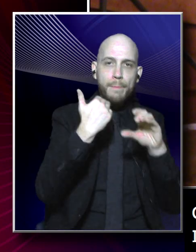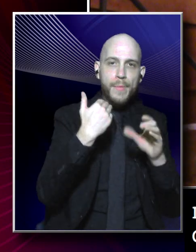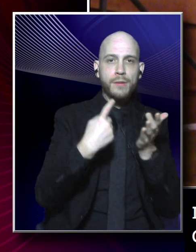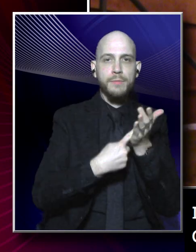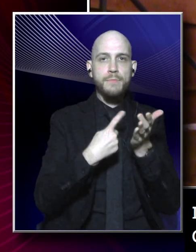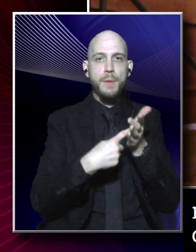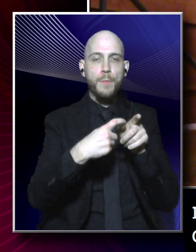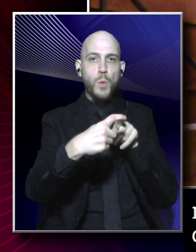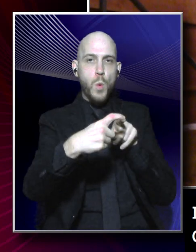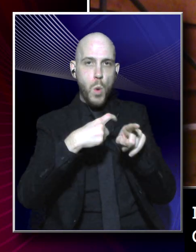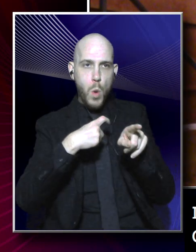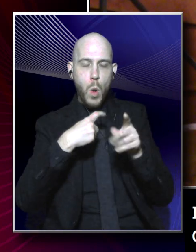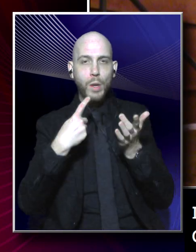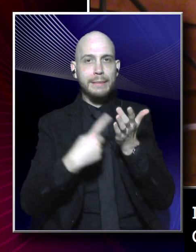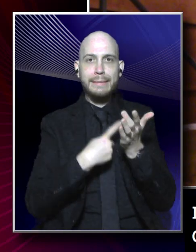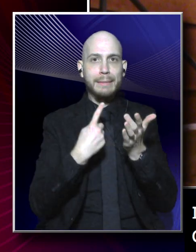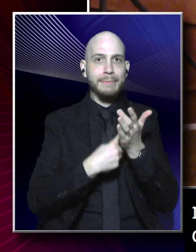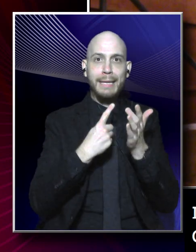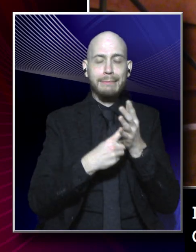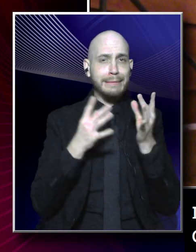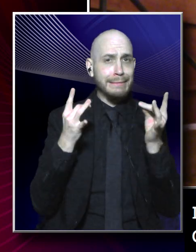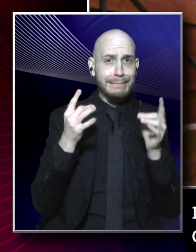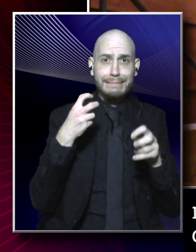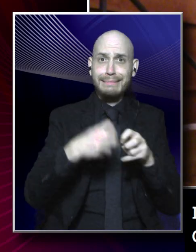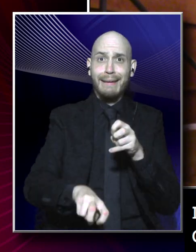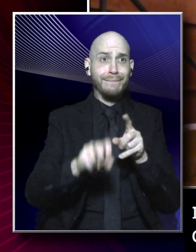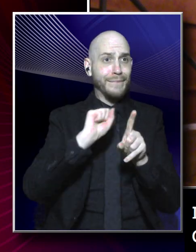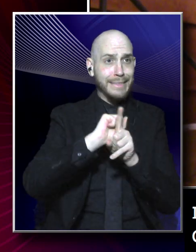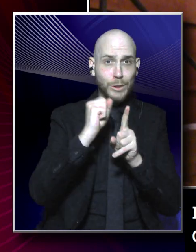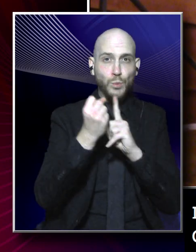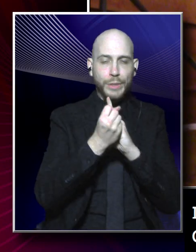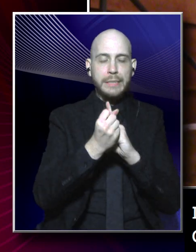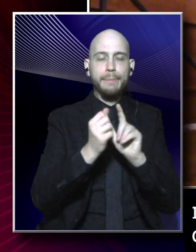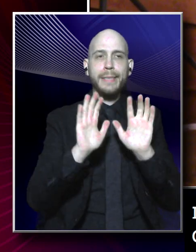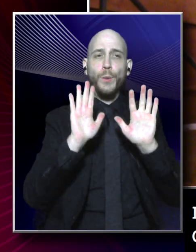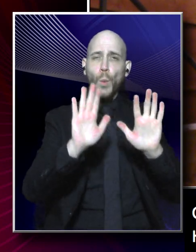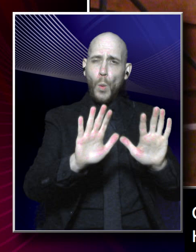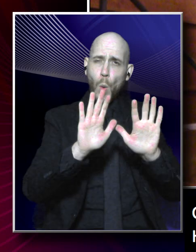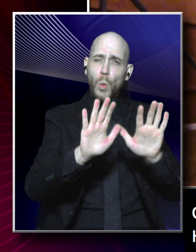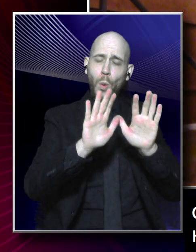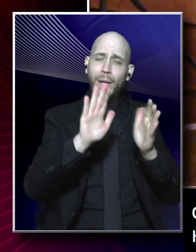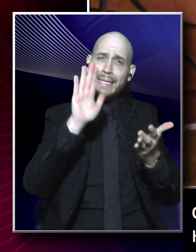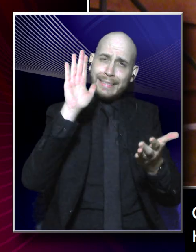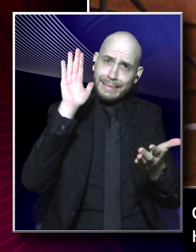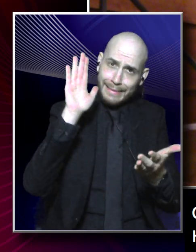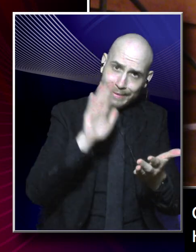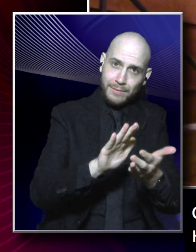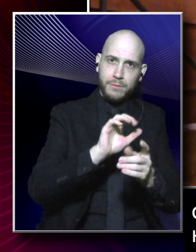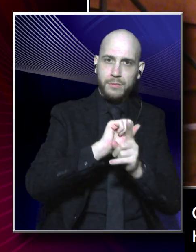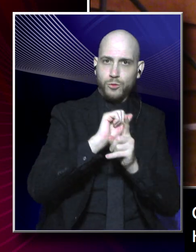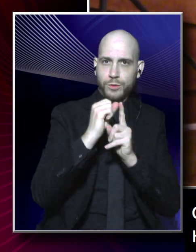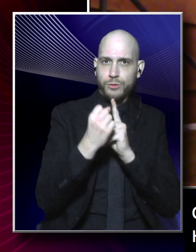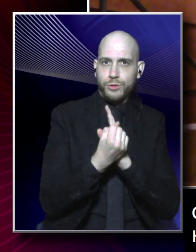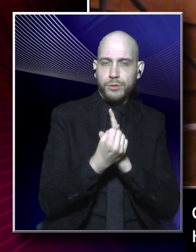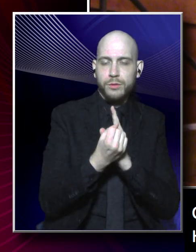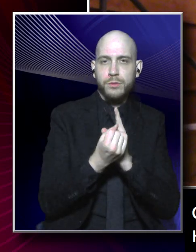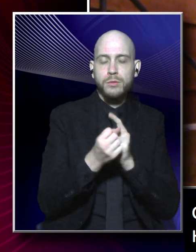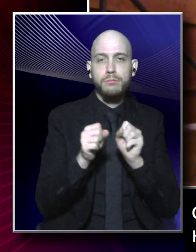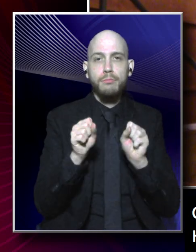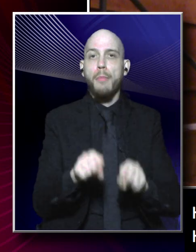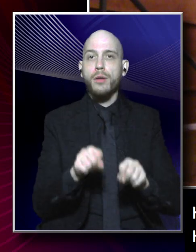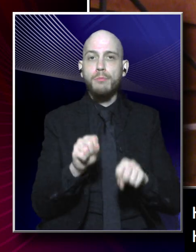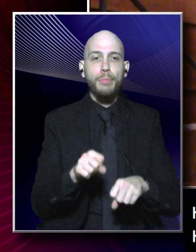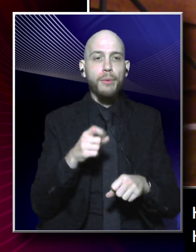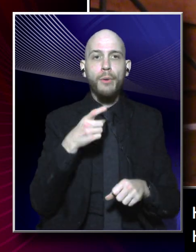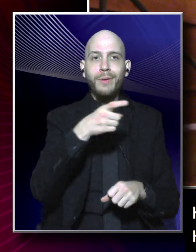them down off the ledge. Maybe they have just left their job and they're upset, or they have a child who